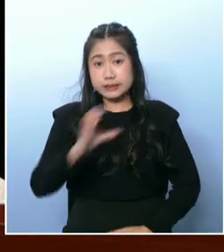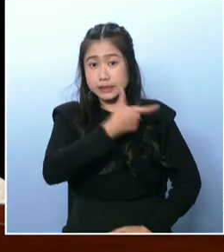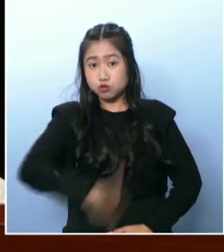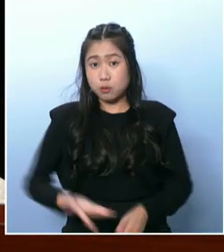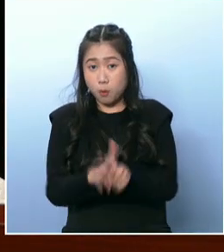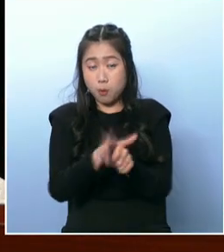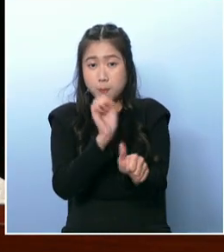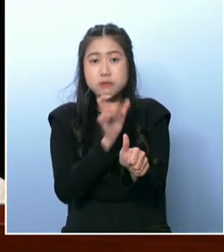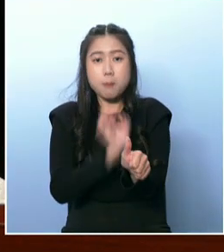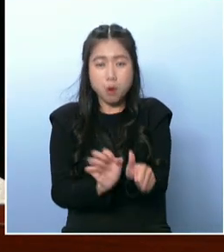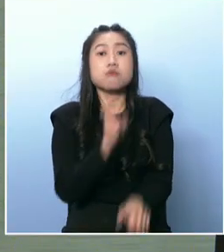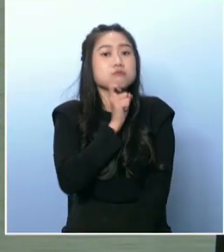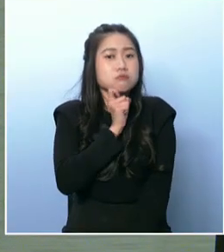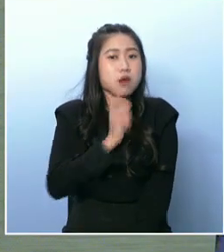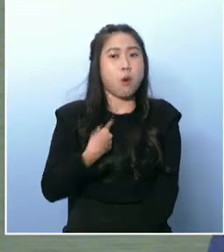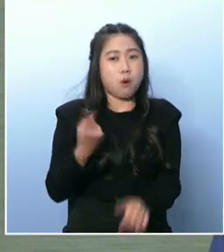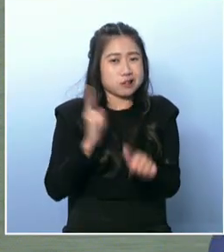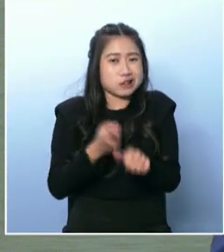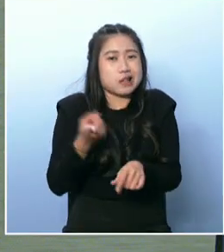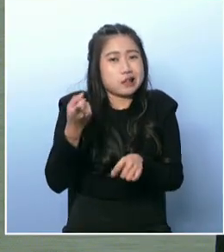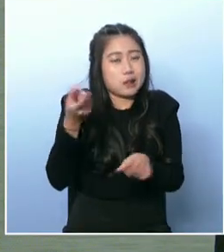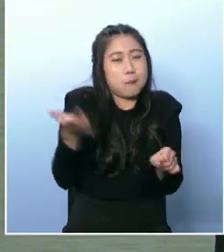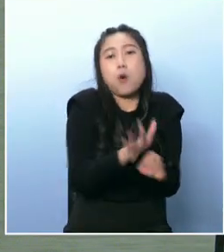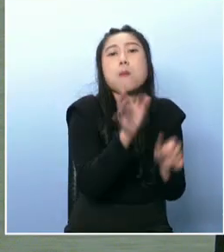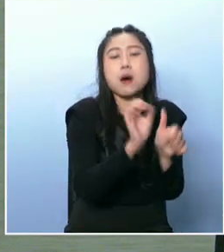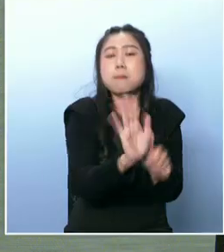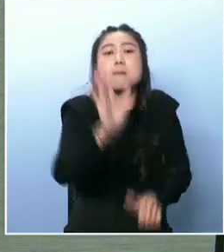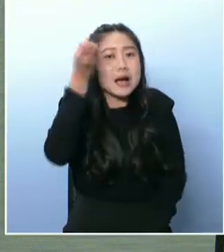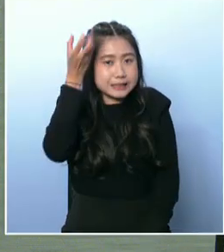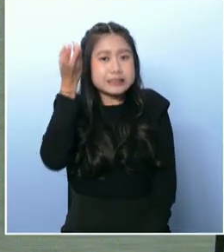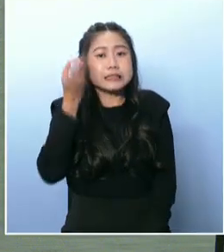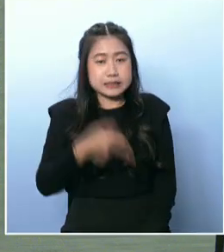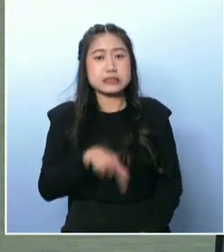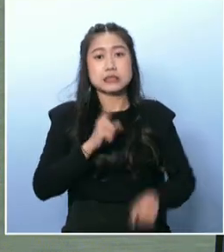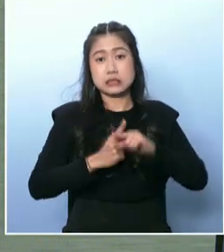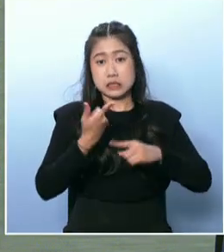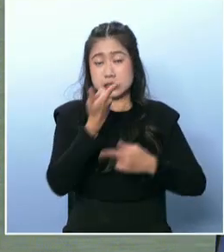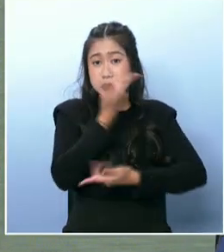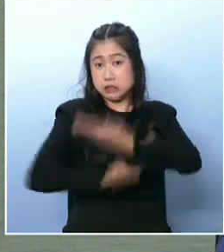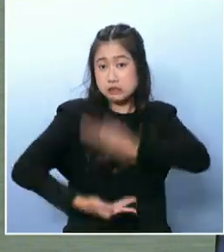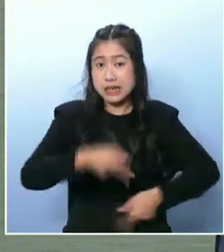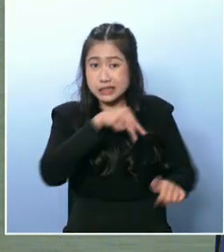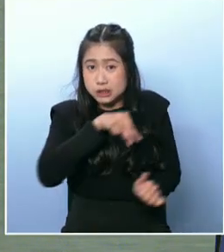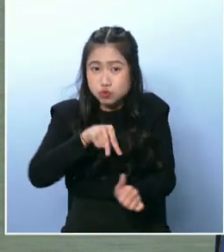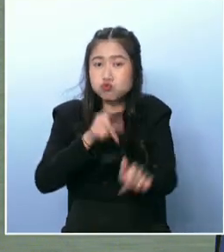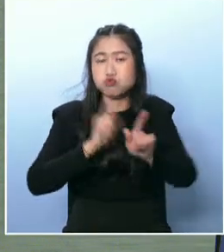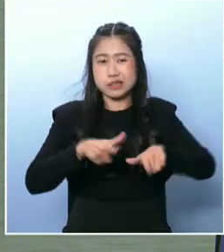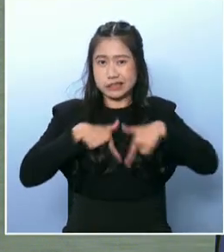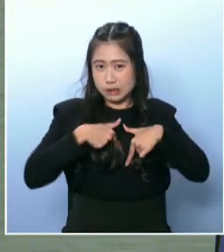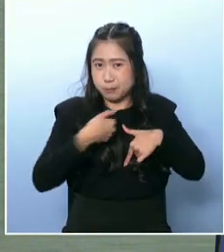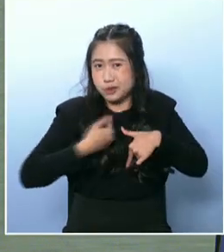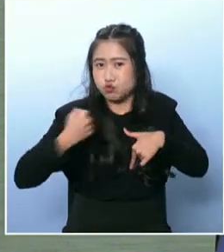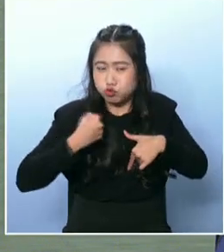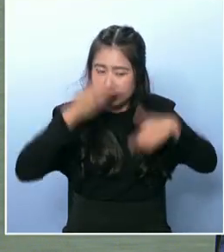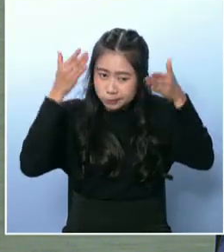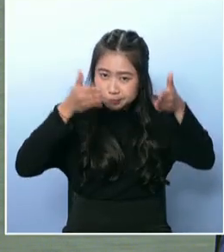you. Any follow-up questions, Mr. Chen? Well, I actually have a suggestion. To take care of PWDs,